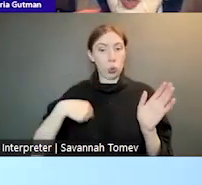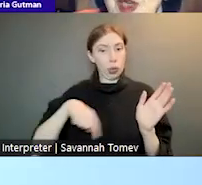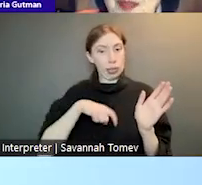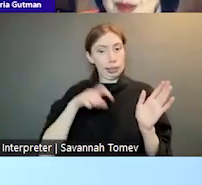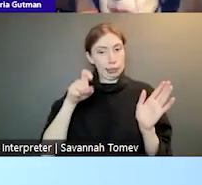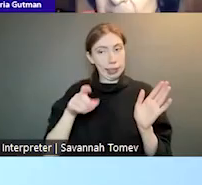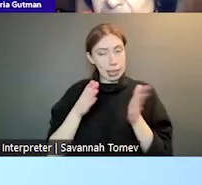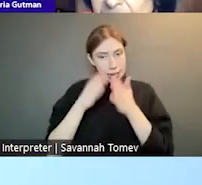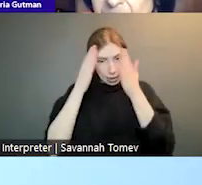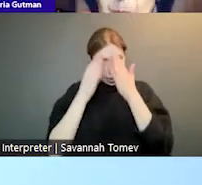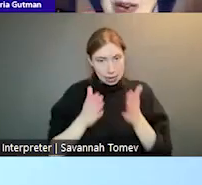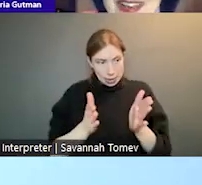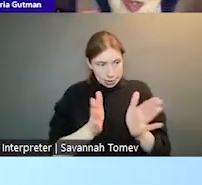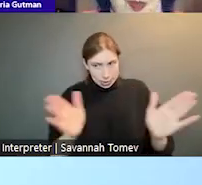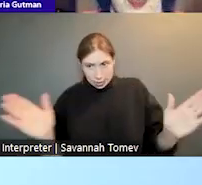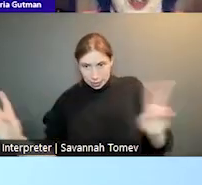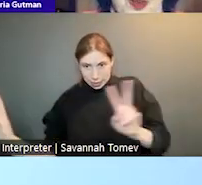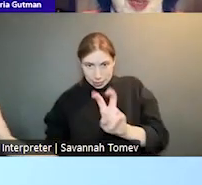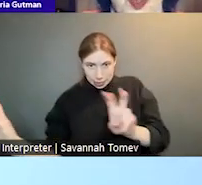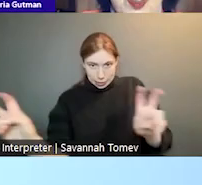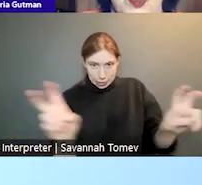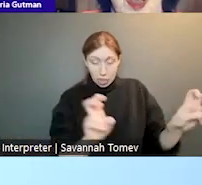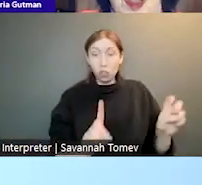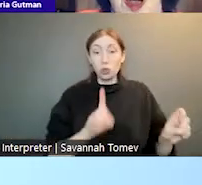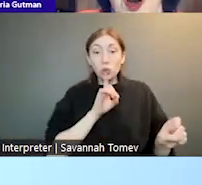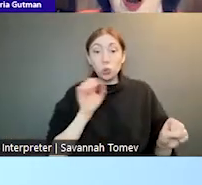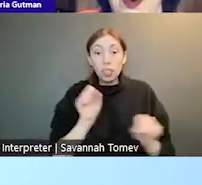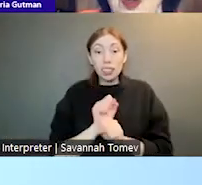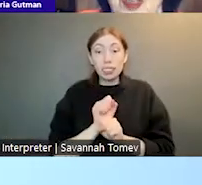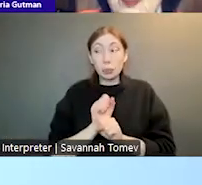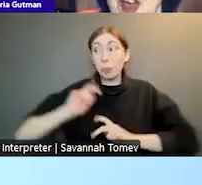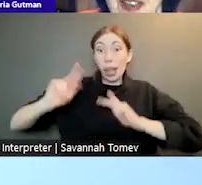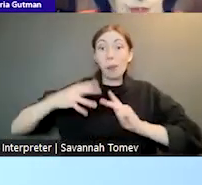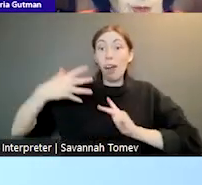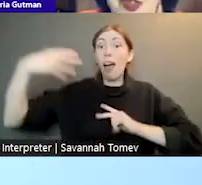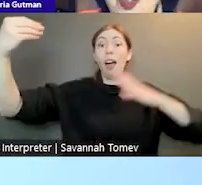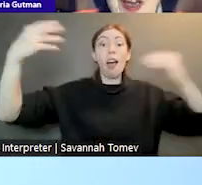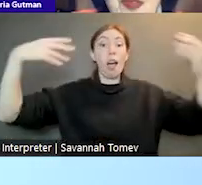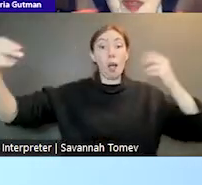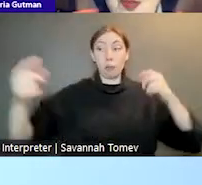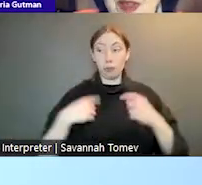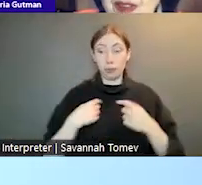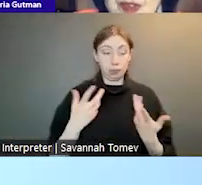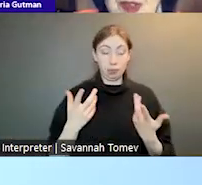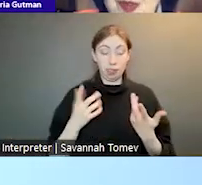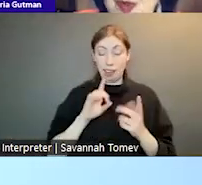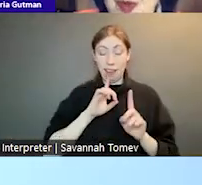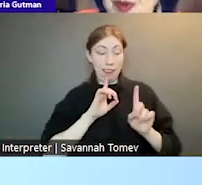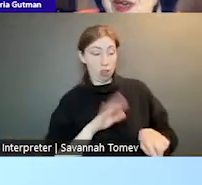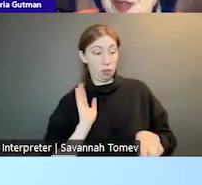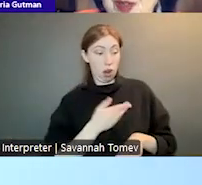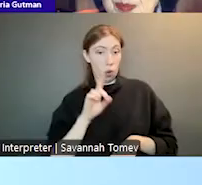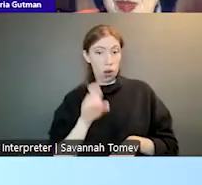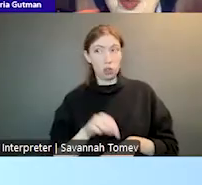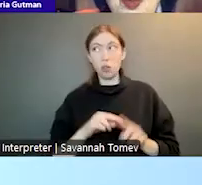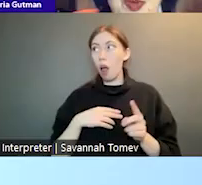because real people out there who are answering our questions are looking not just at their relatives or